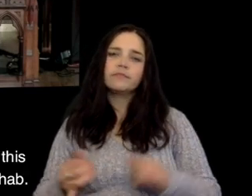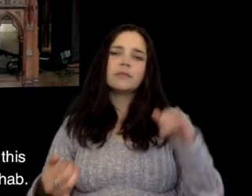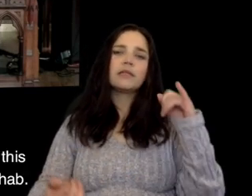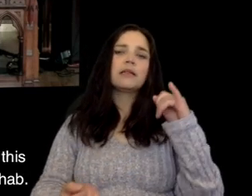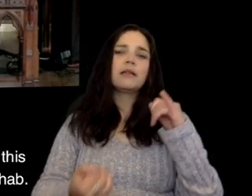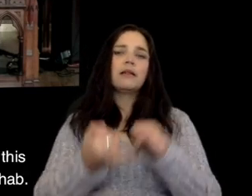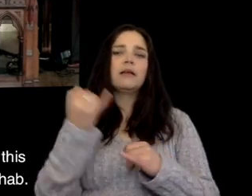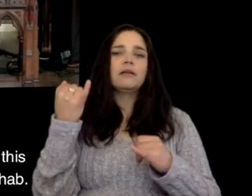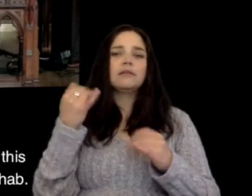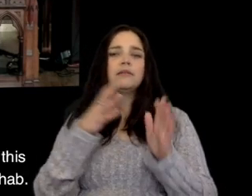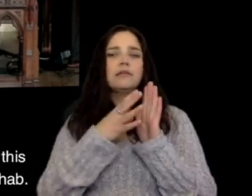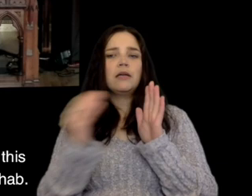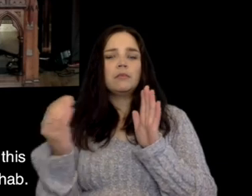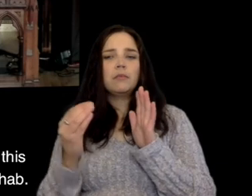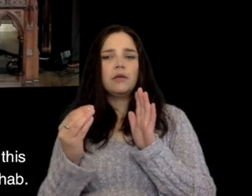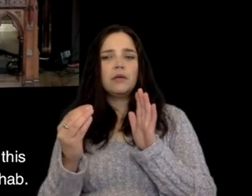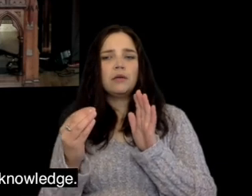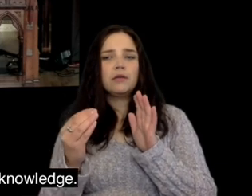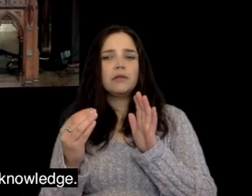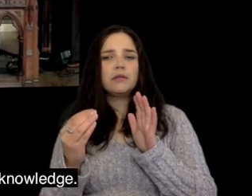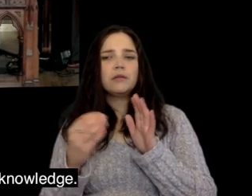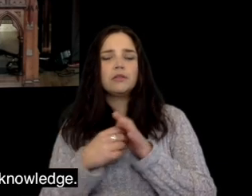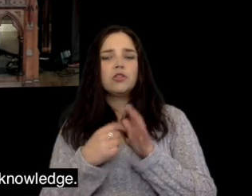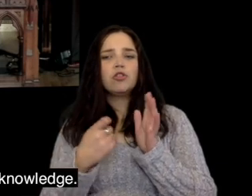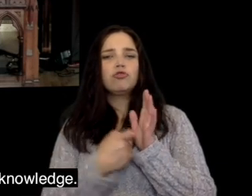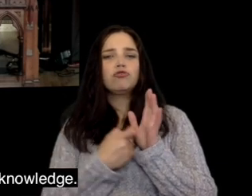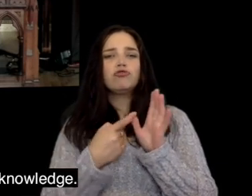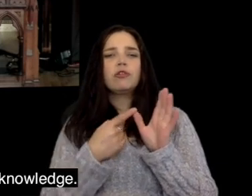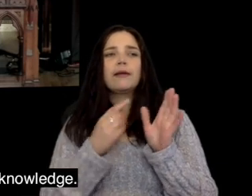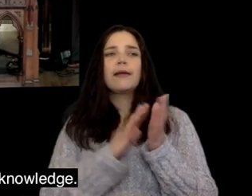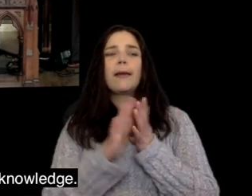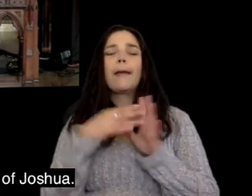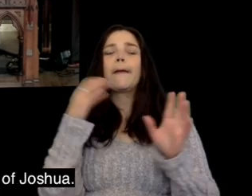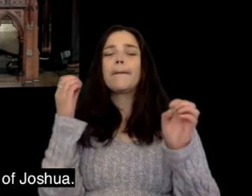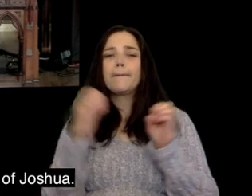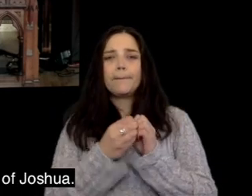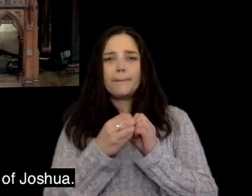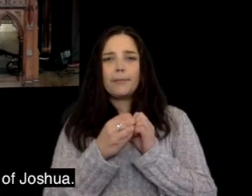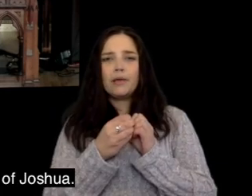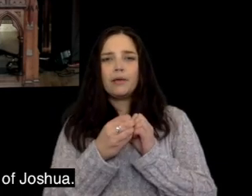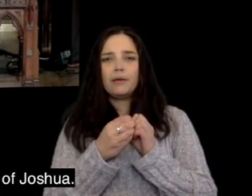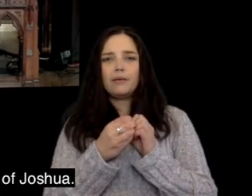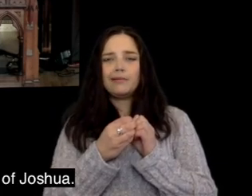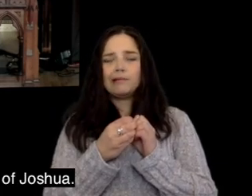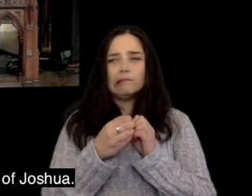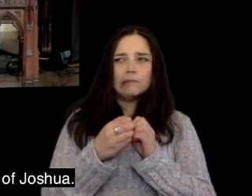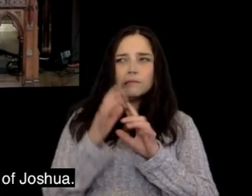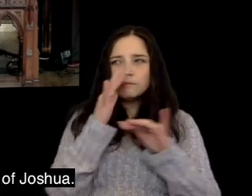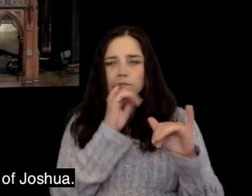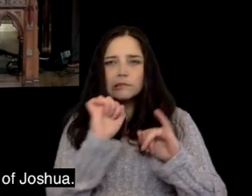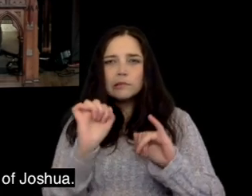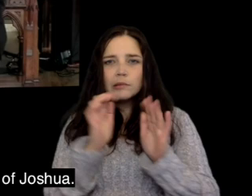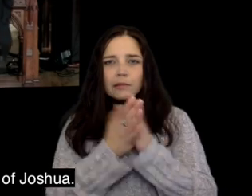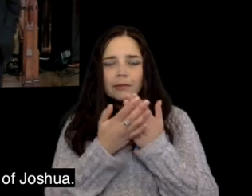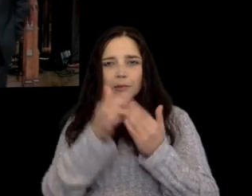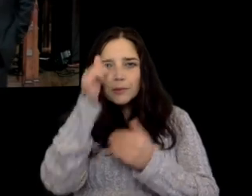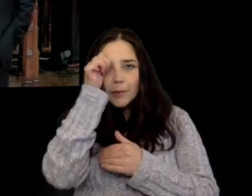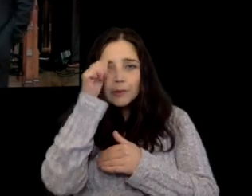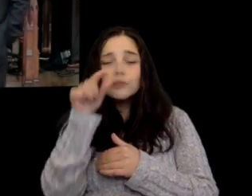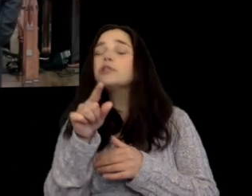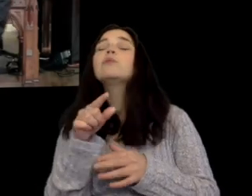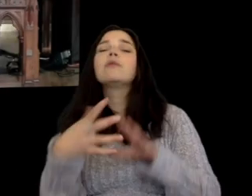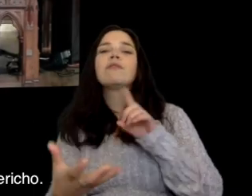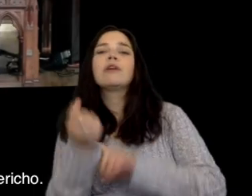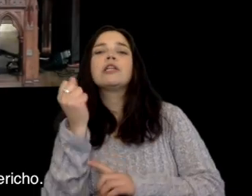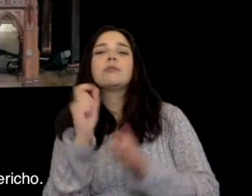The last example that this passage gives is Rahab. Now, again, this tests your Bible knowledge. Rahab, we